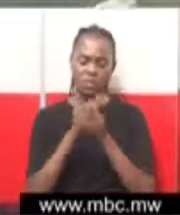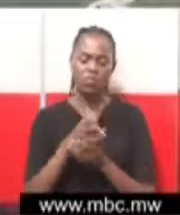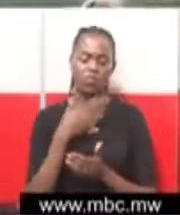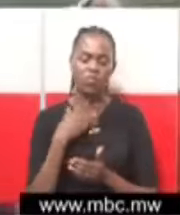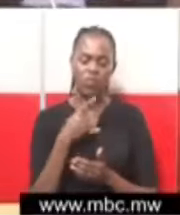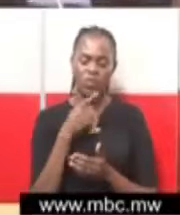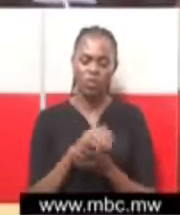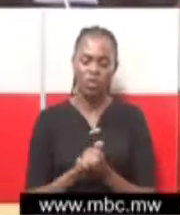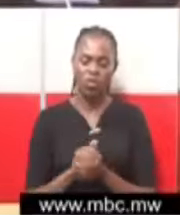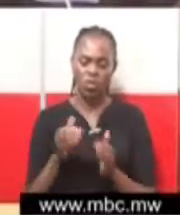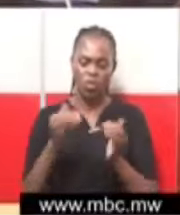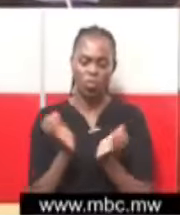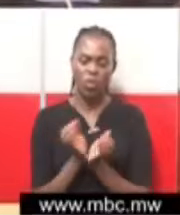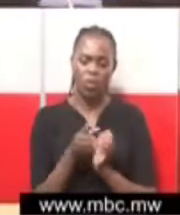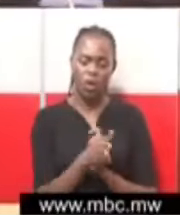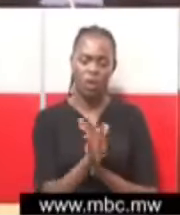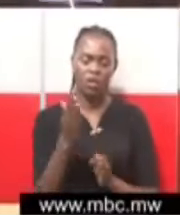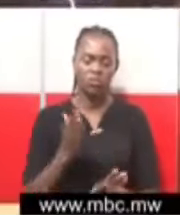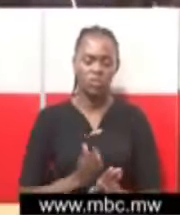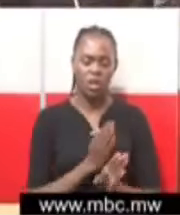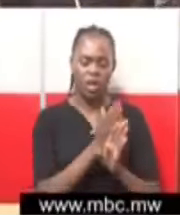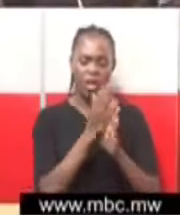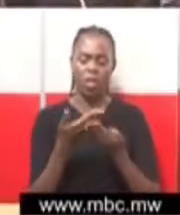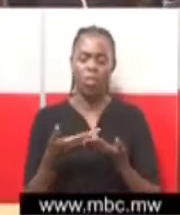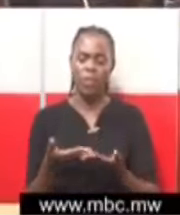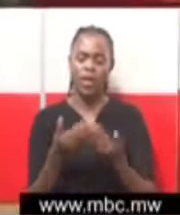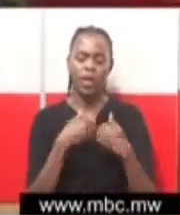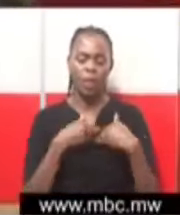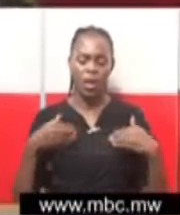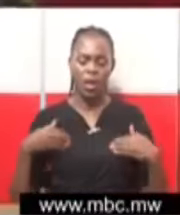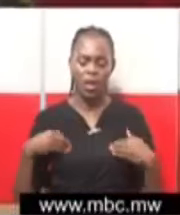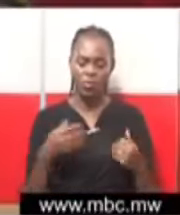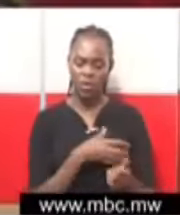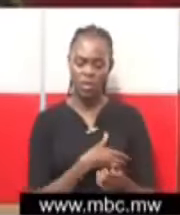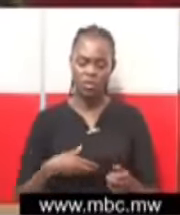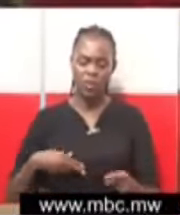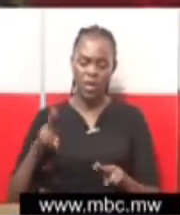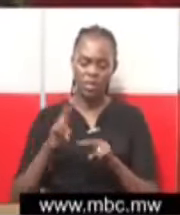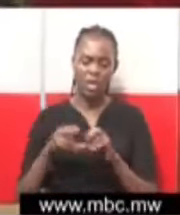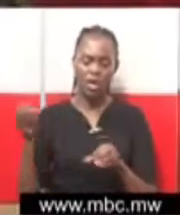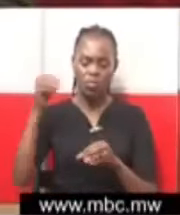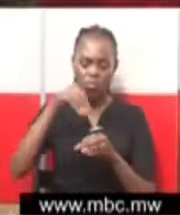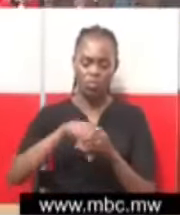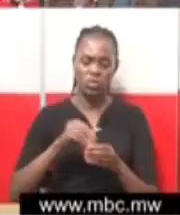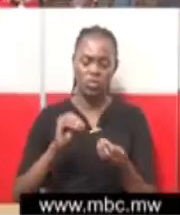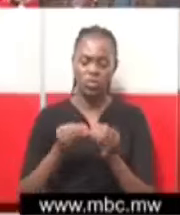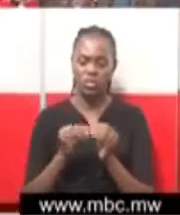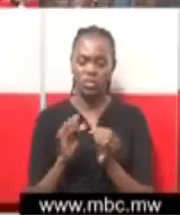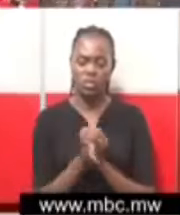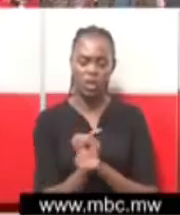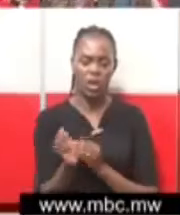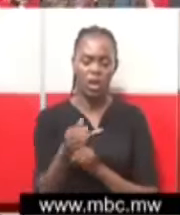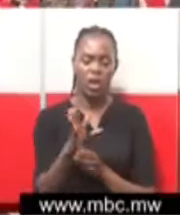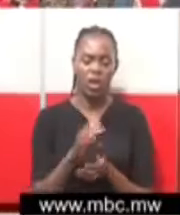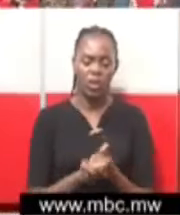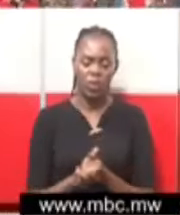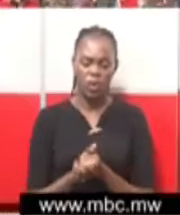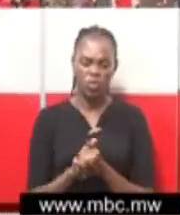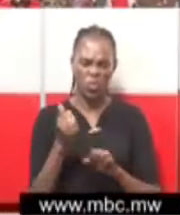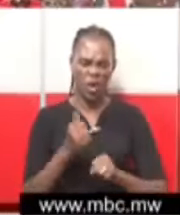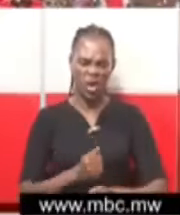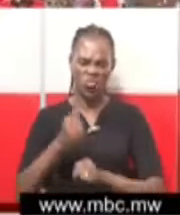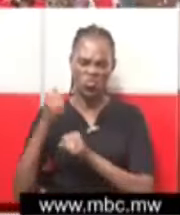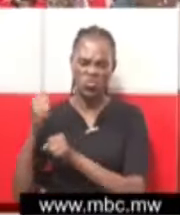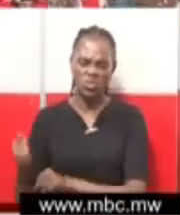for different political parties to create an enabling environment for women to actively participate in politics. The strategy that we are launching is